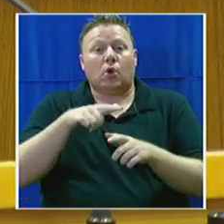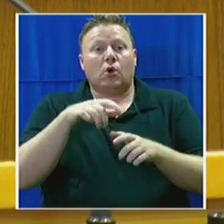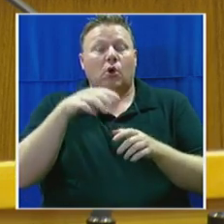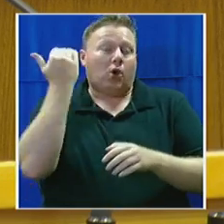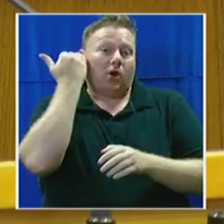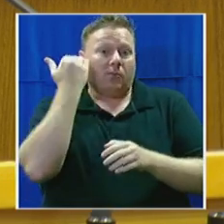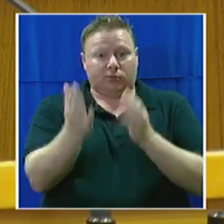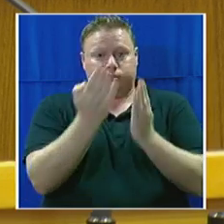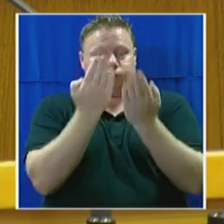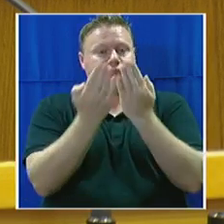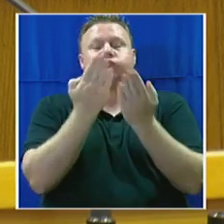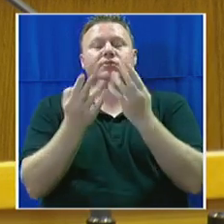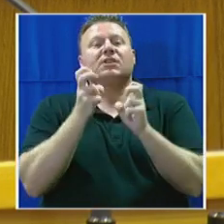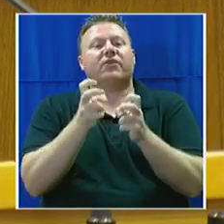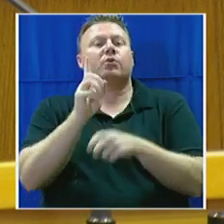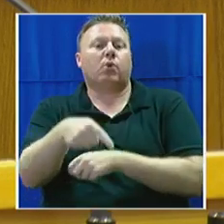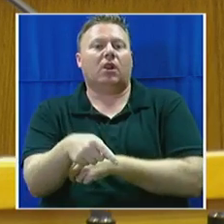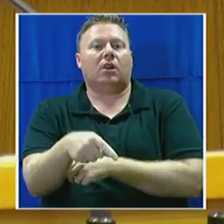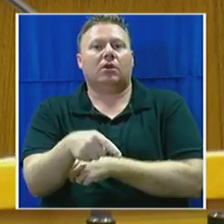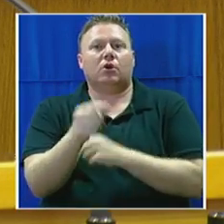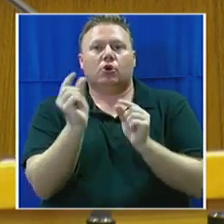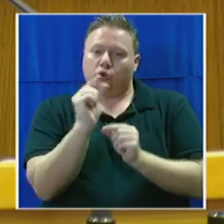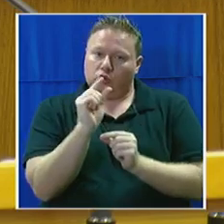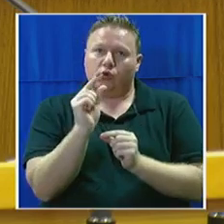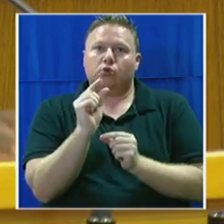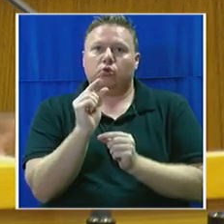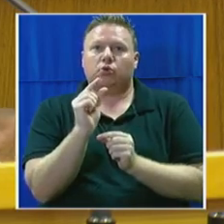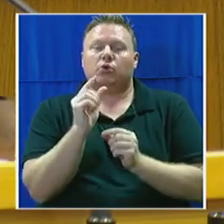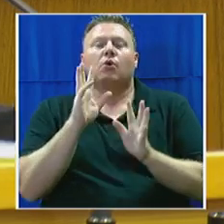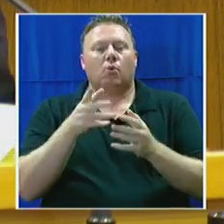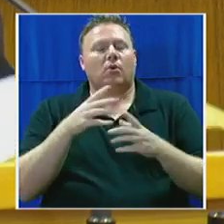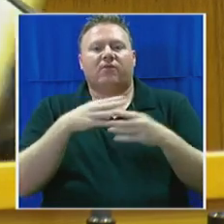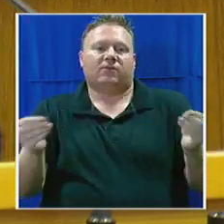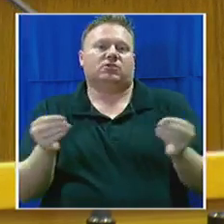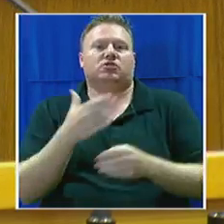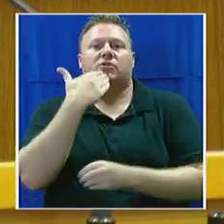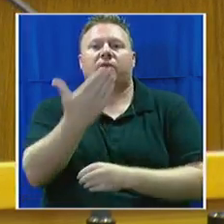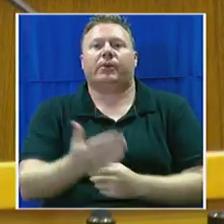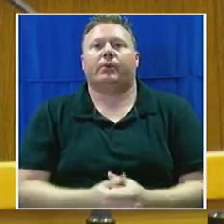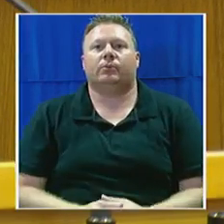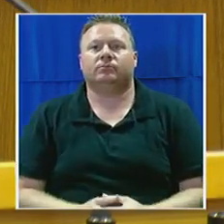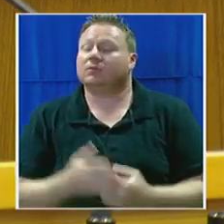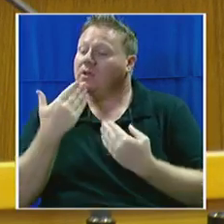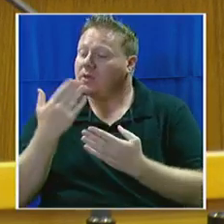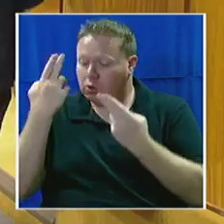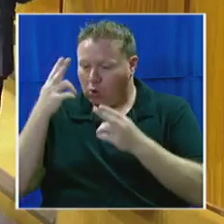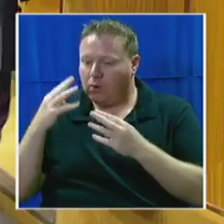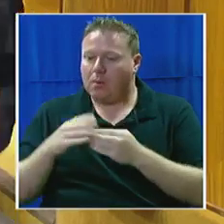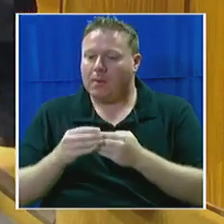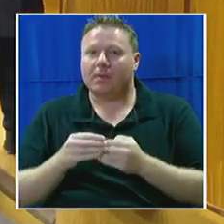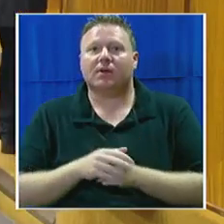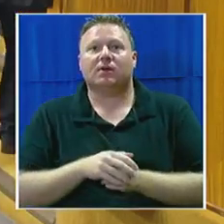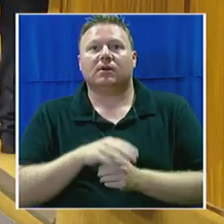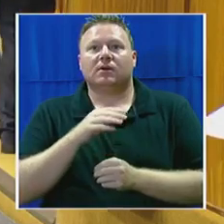time. And very soon, they are going to be matters of the past. I thank you. Thank you, Honourable Member. The next speaker is the